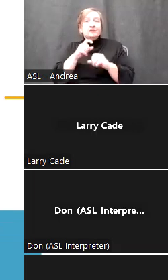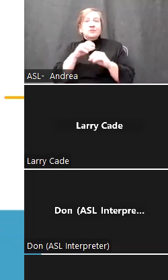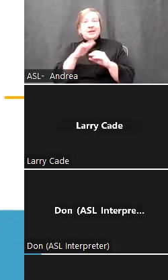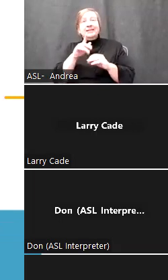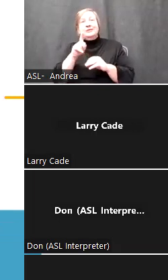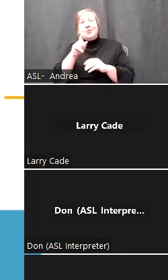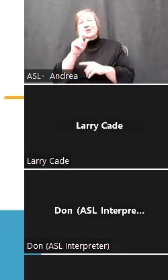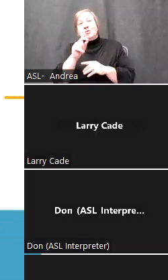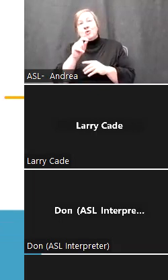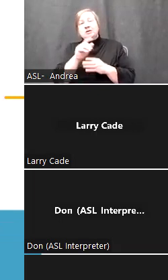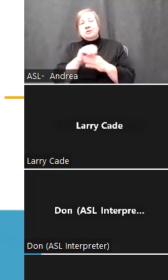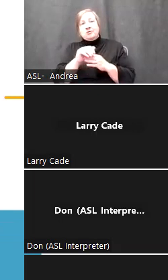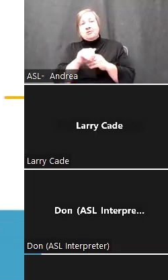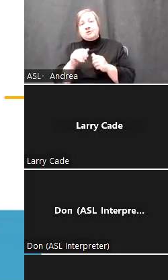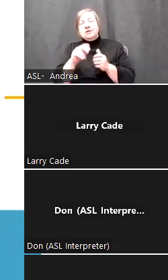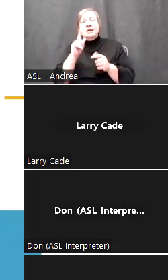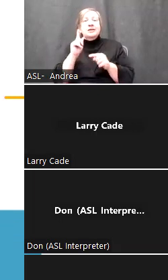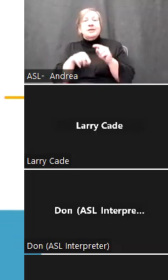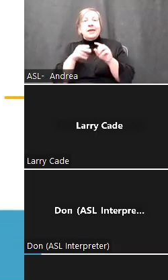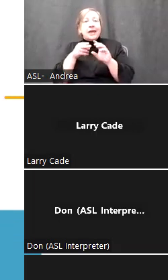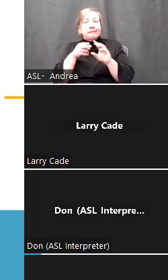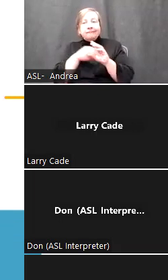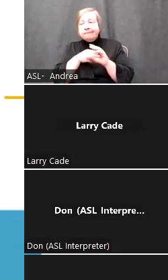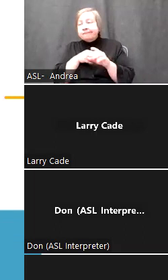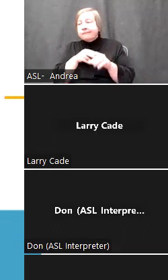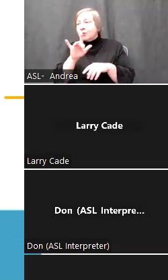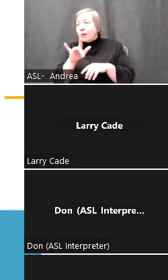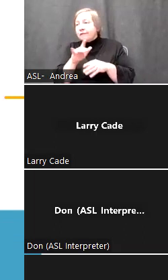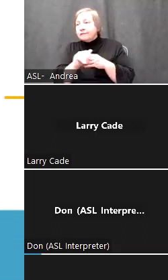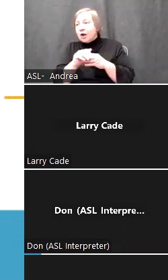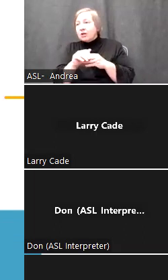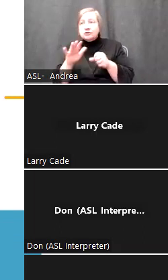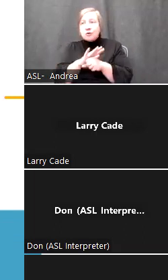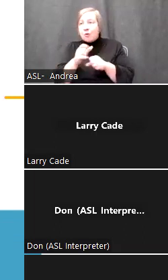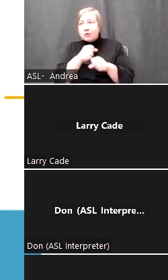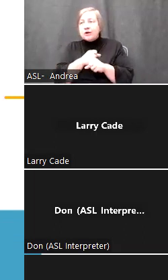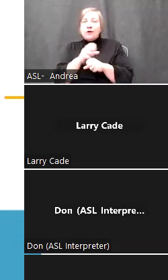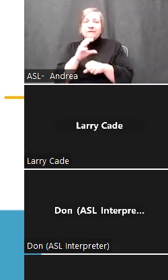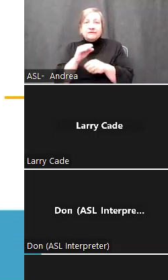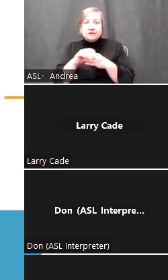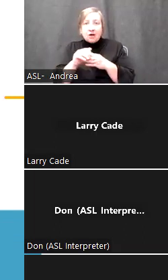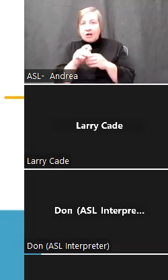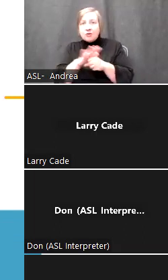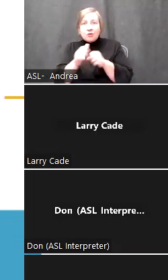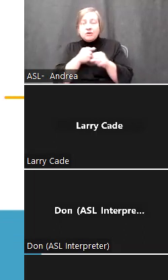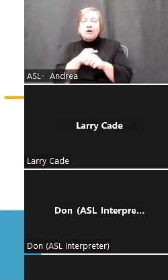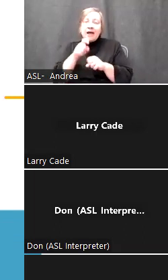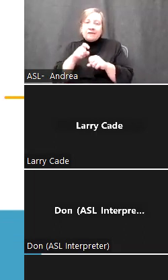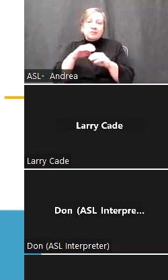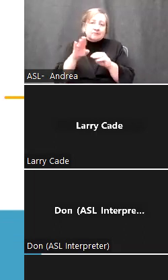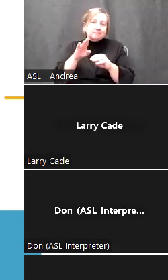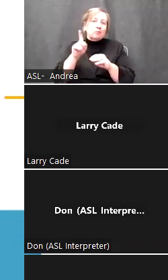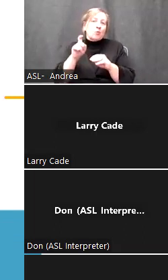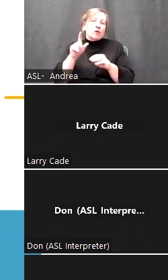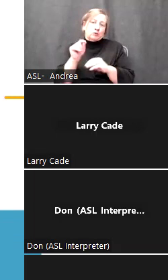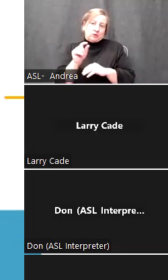$120. They can't enroll for a very minuscule amount like $25 or $50. It has to be at least $120 for the year.